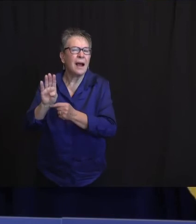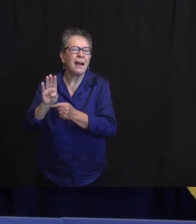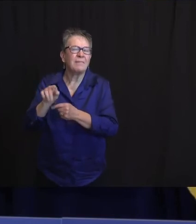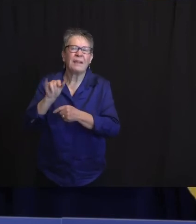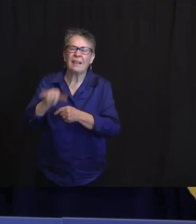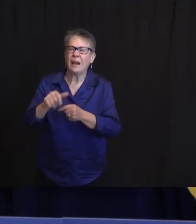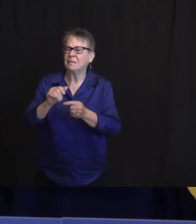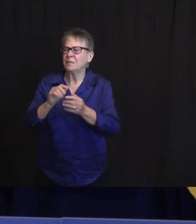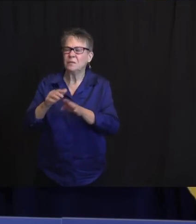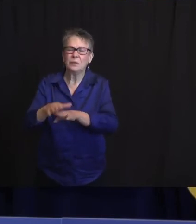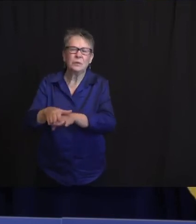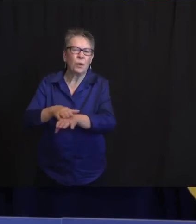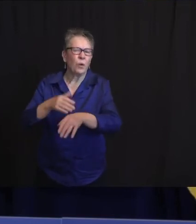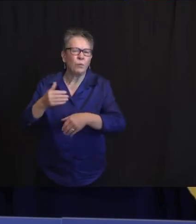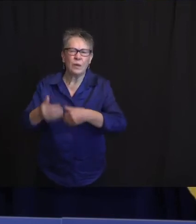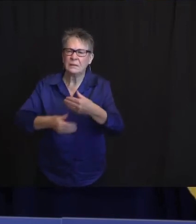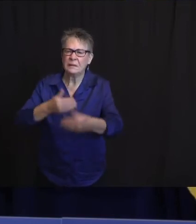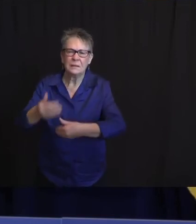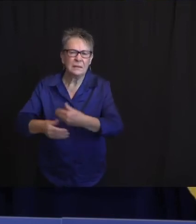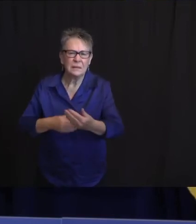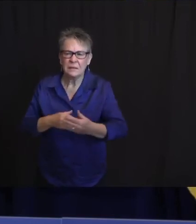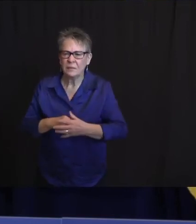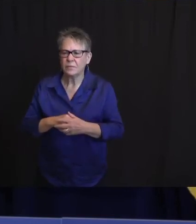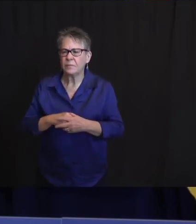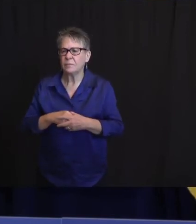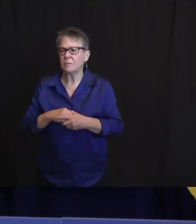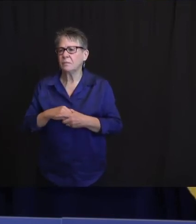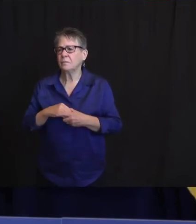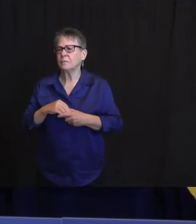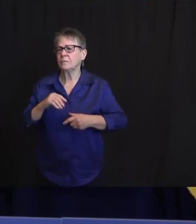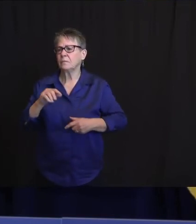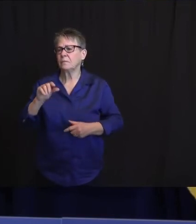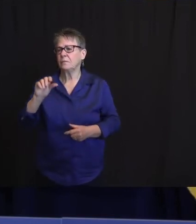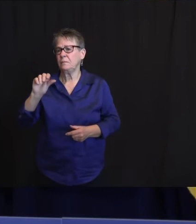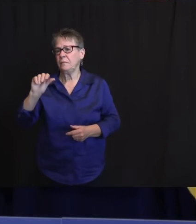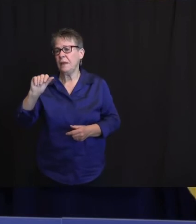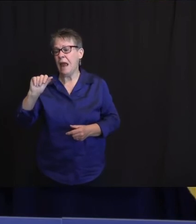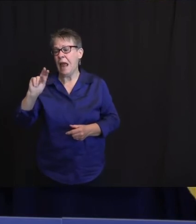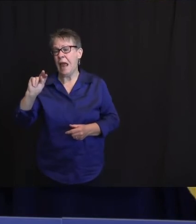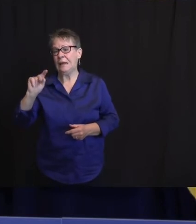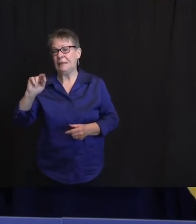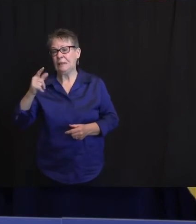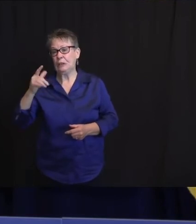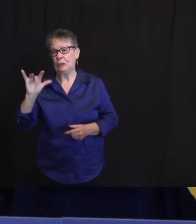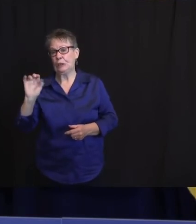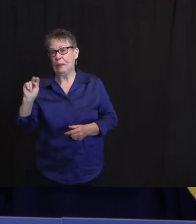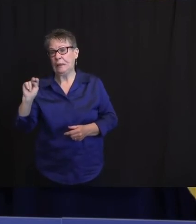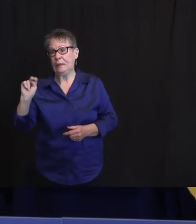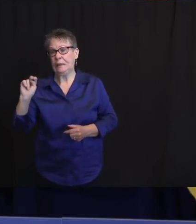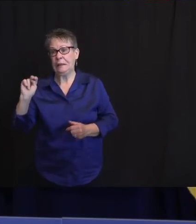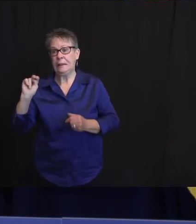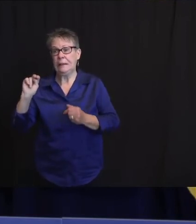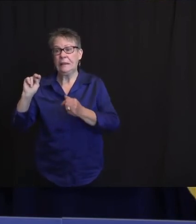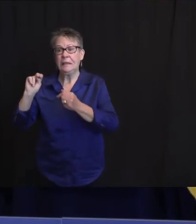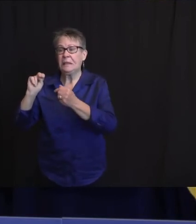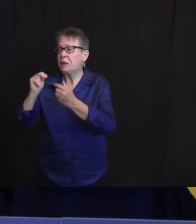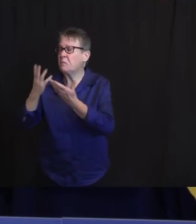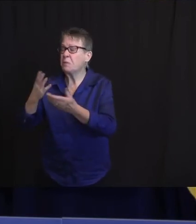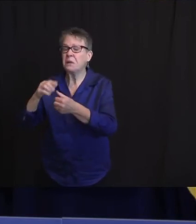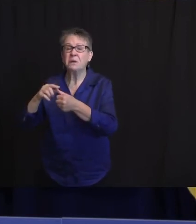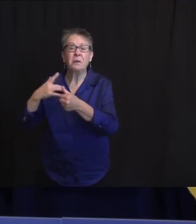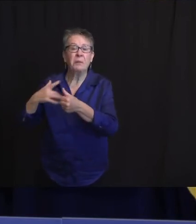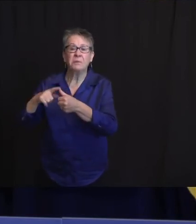hand, is much simpler and can be done in many doctors' offices using a nasal or throat swab. However, it is somewhat